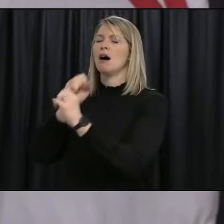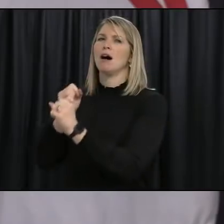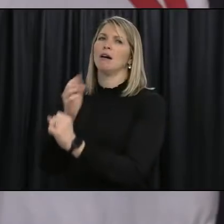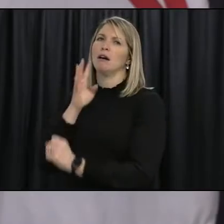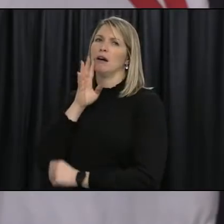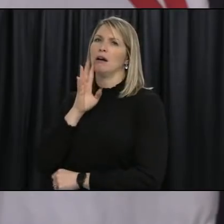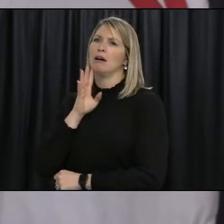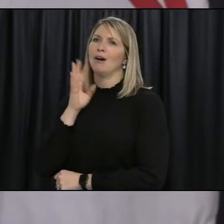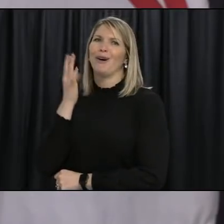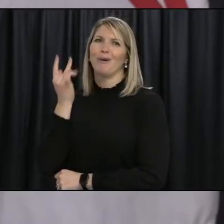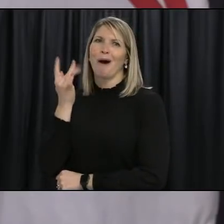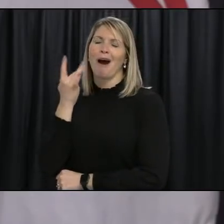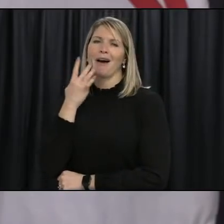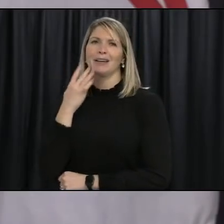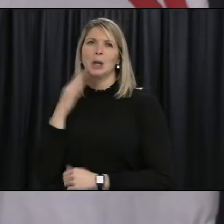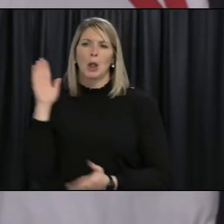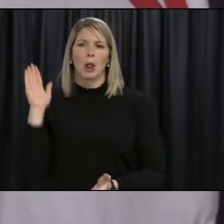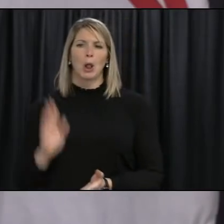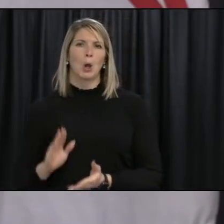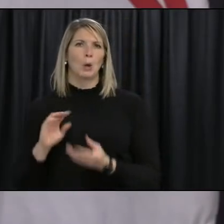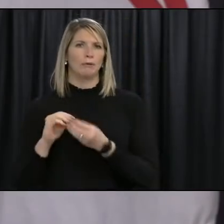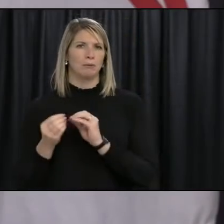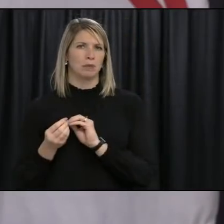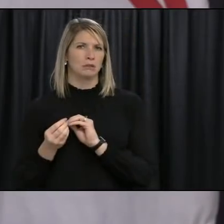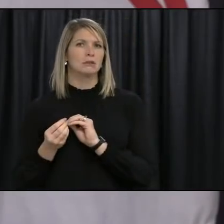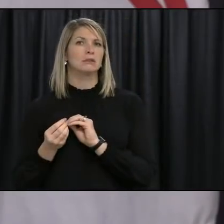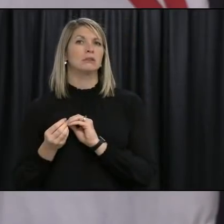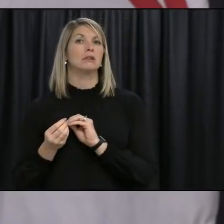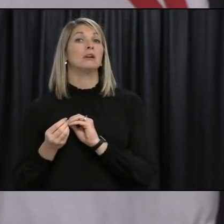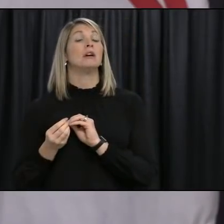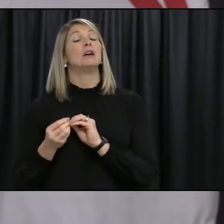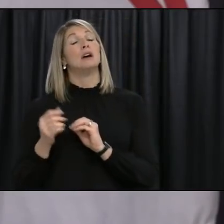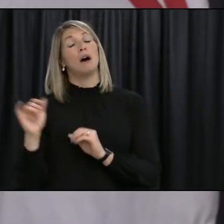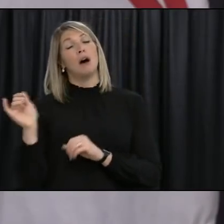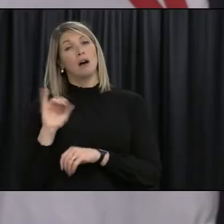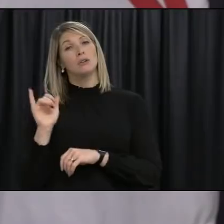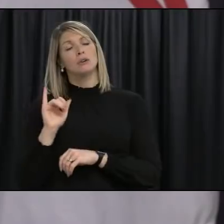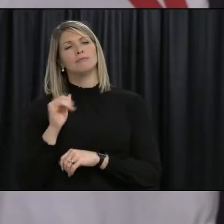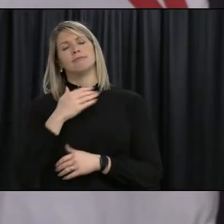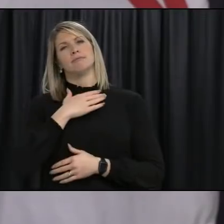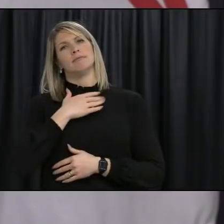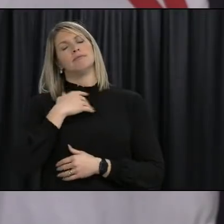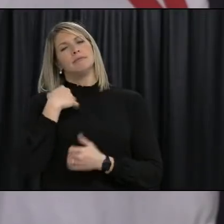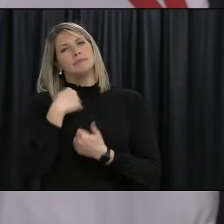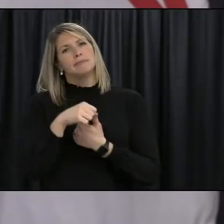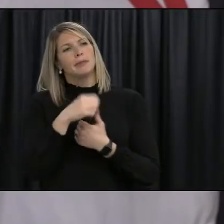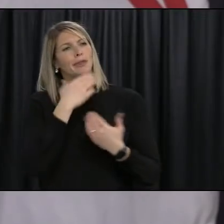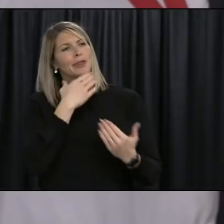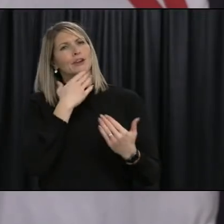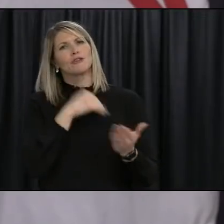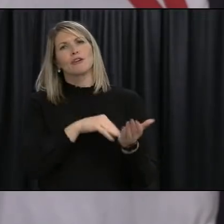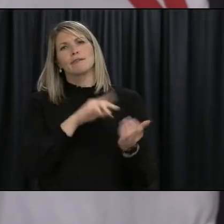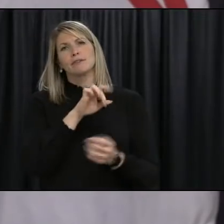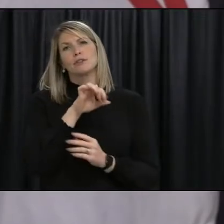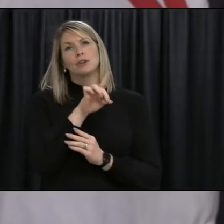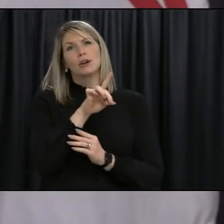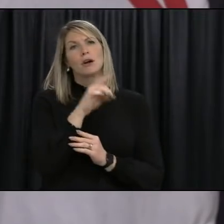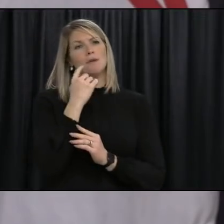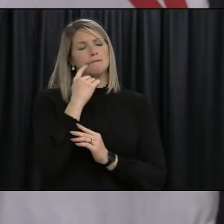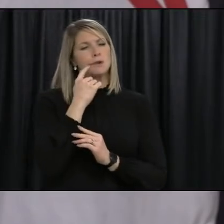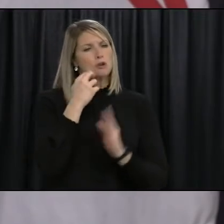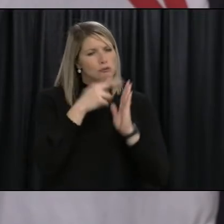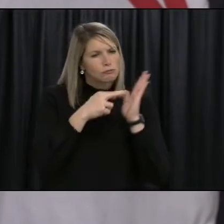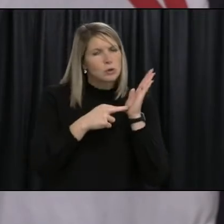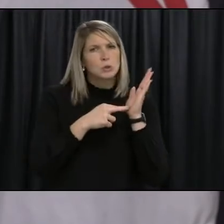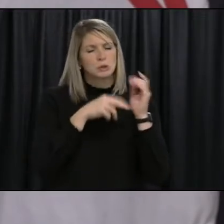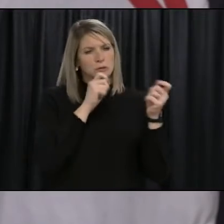Dr. Fitzgerald and the whole team at Public Health who are navigating this challenging time with patience and skill. As